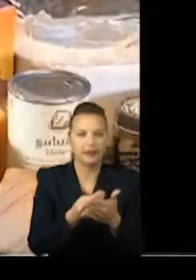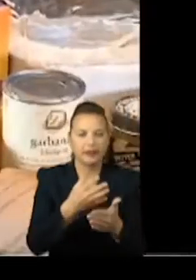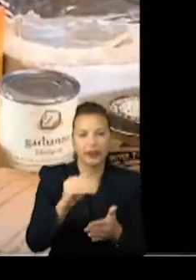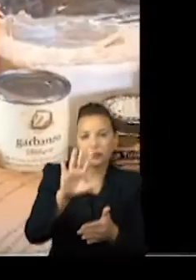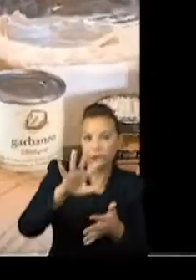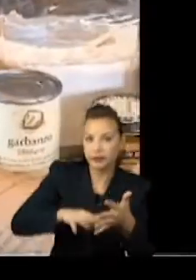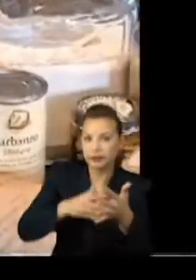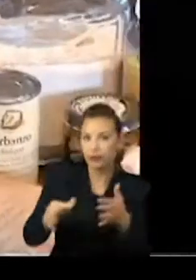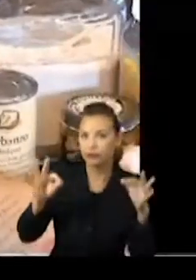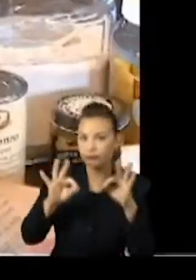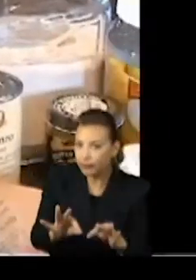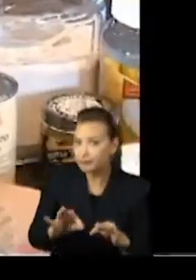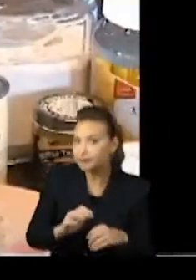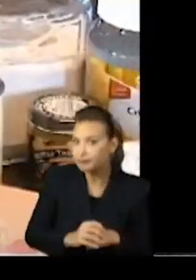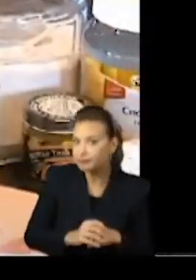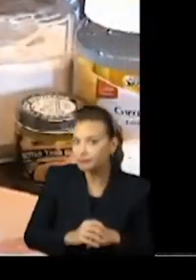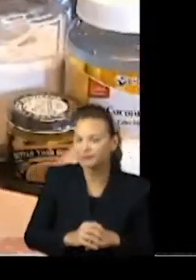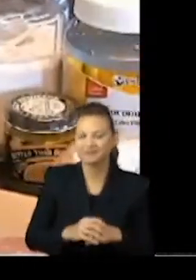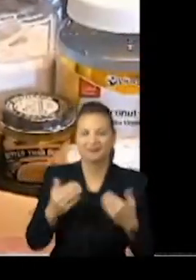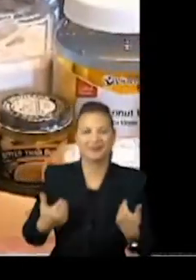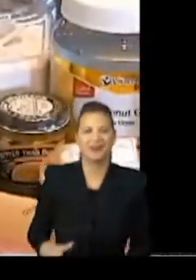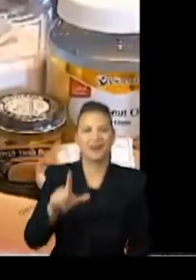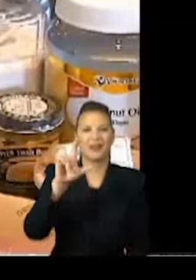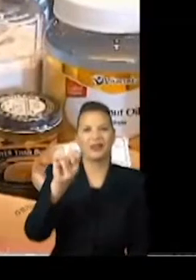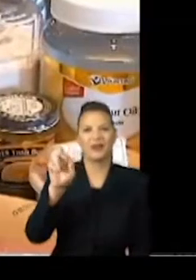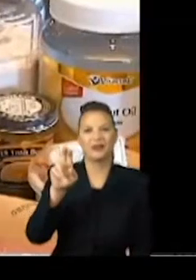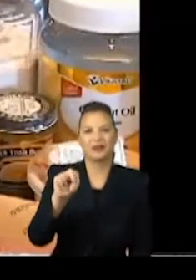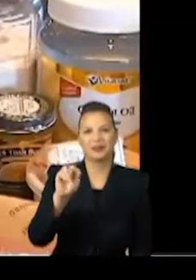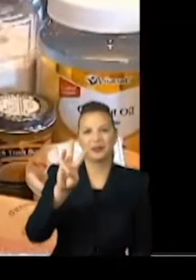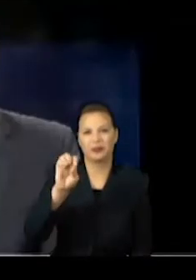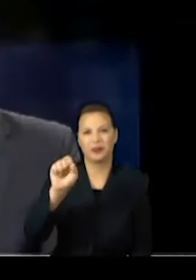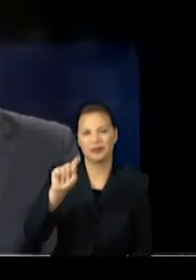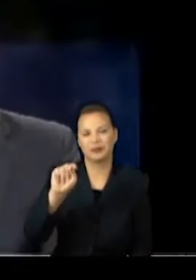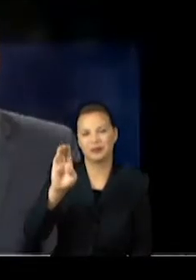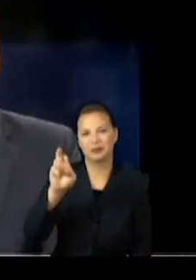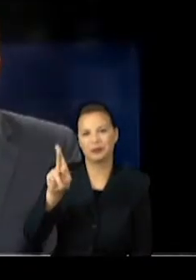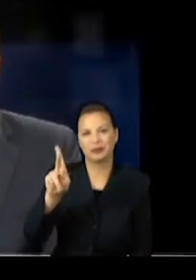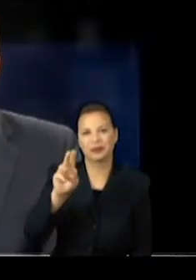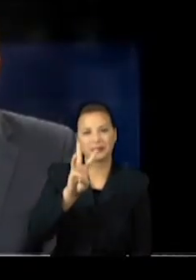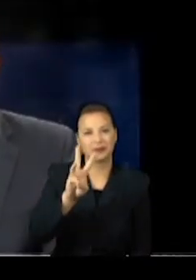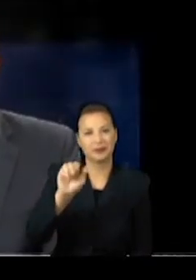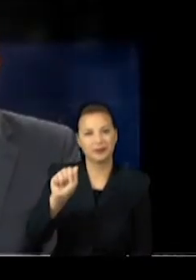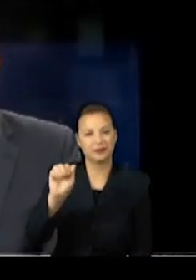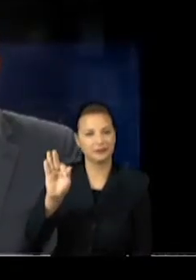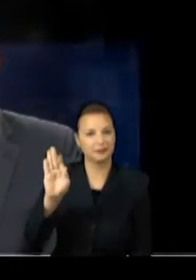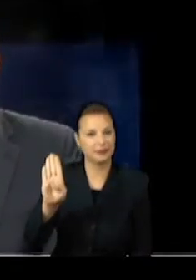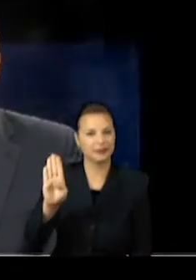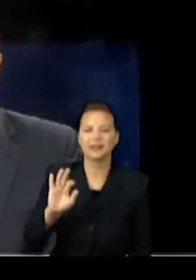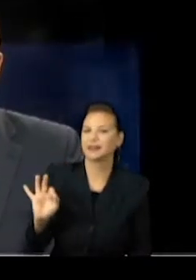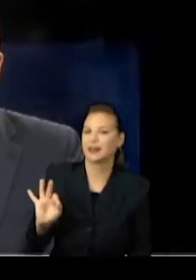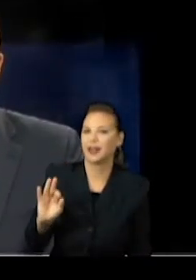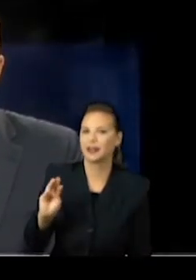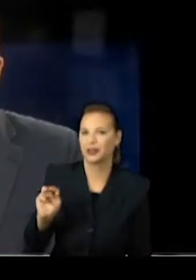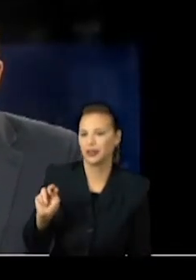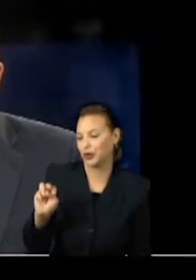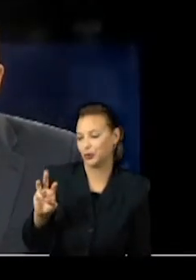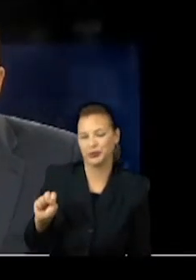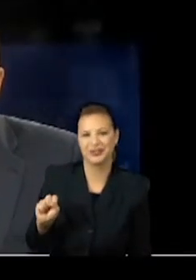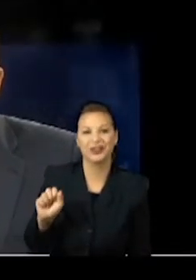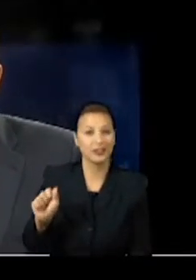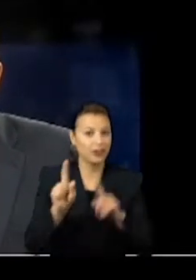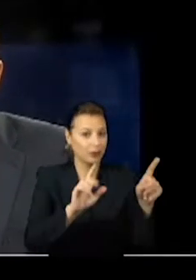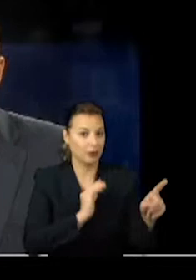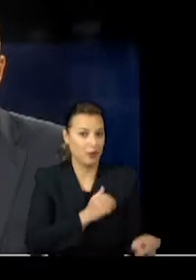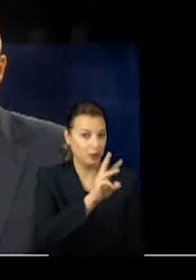your budget. For Money Monday, Lauren Westbrook, WAFB 9 News. And we'll put a link on WAFB.com to get you to Maggie's